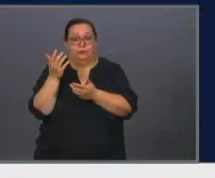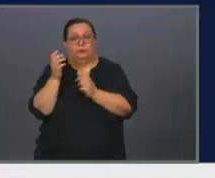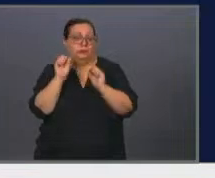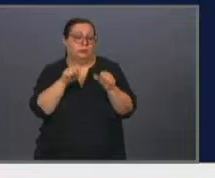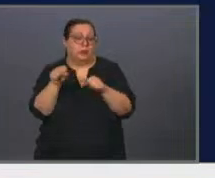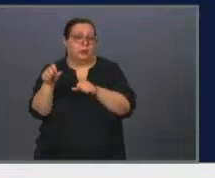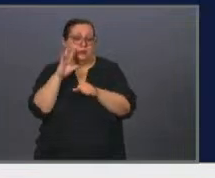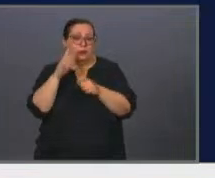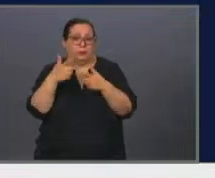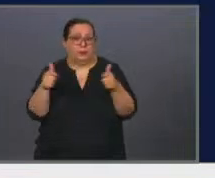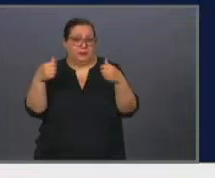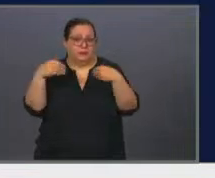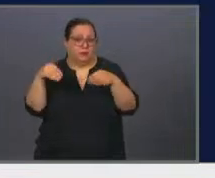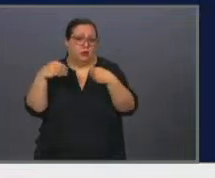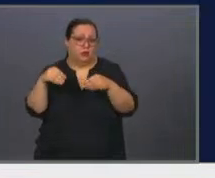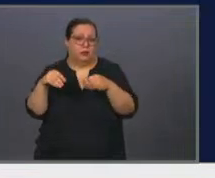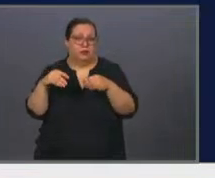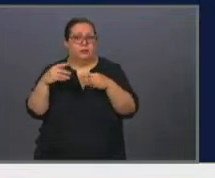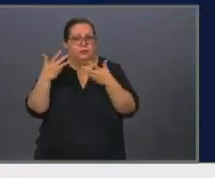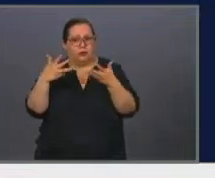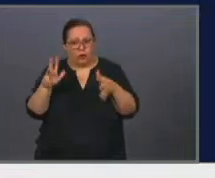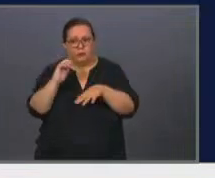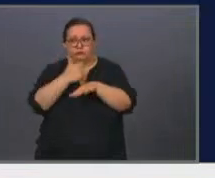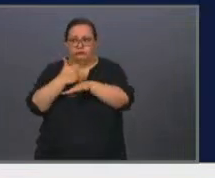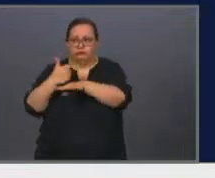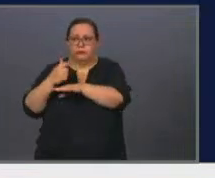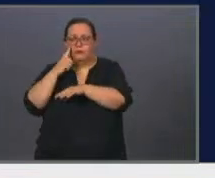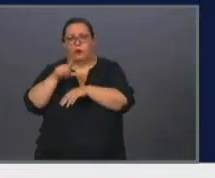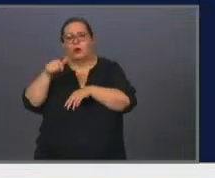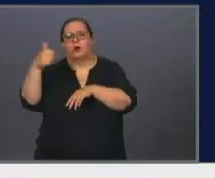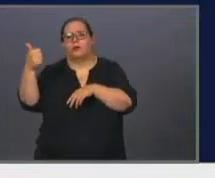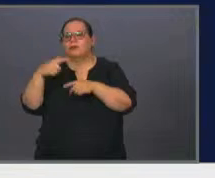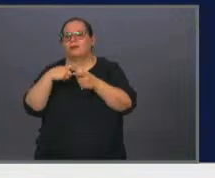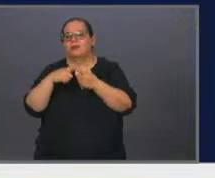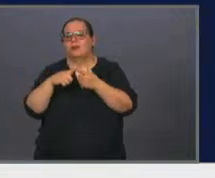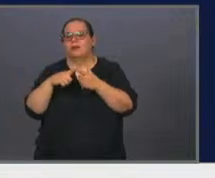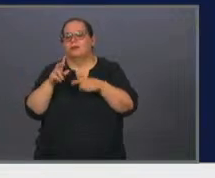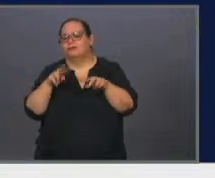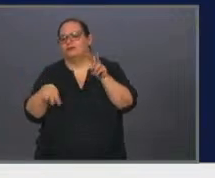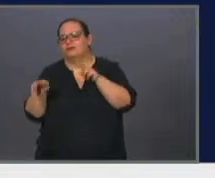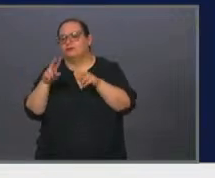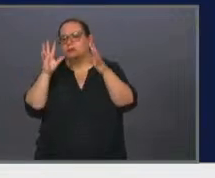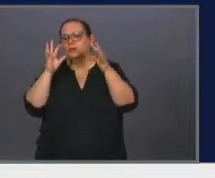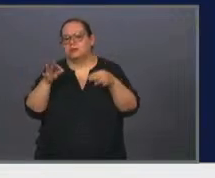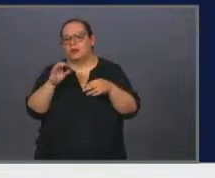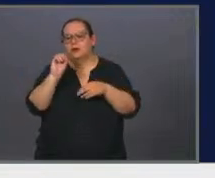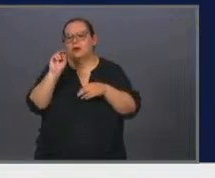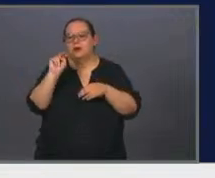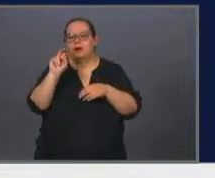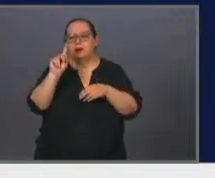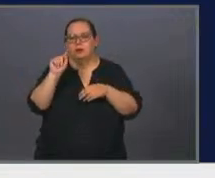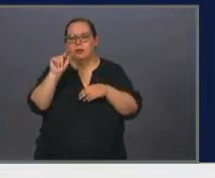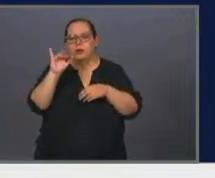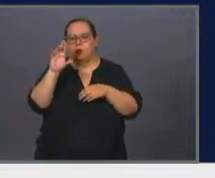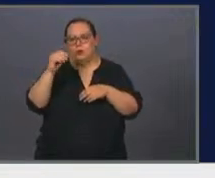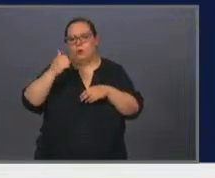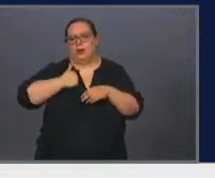potentially their biggest market. They ended up going to Ontario, Canada, because each car